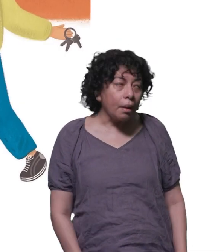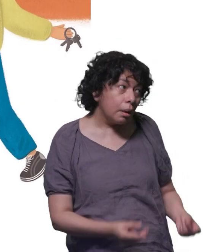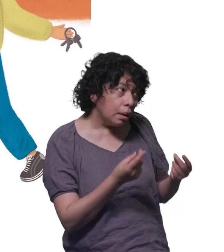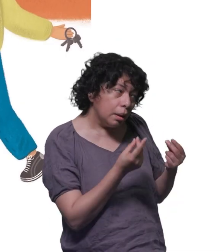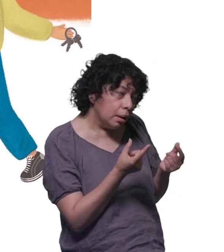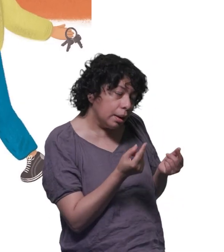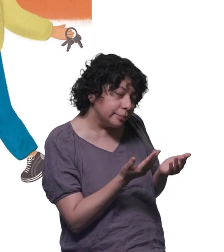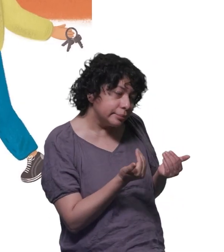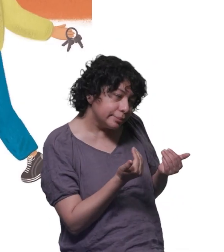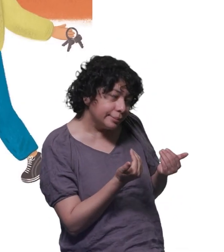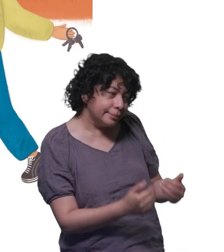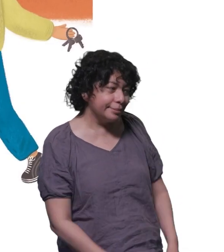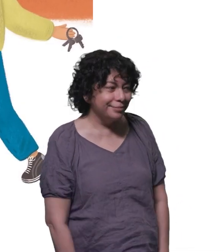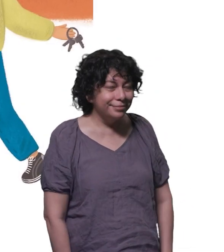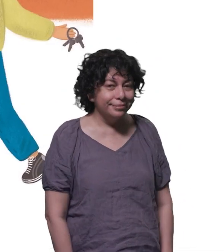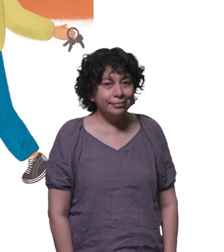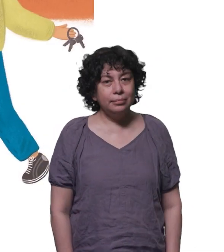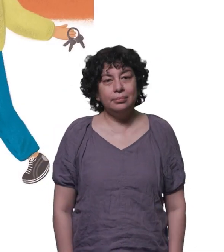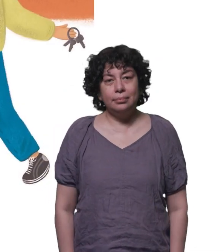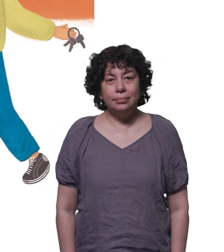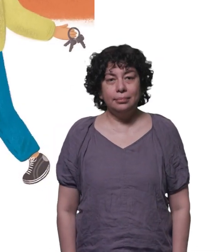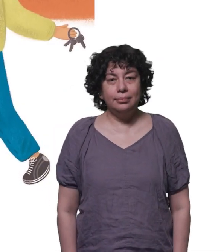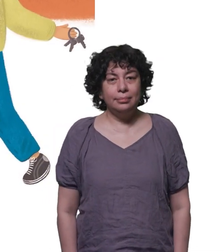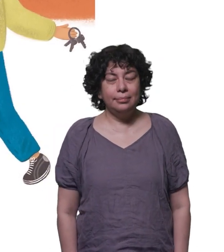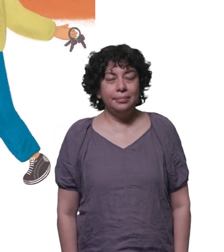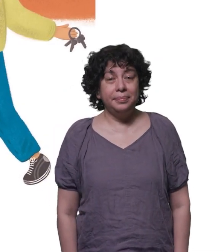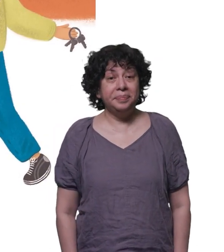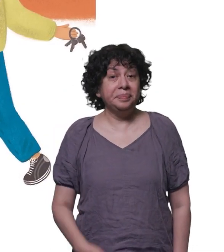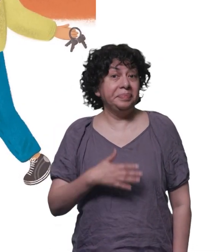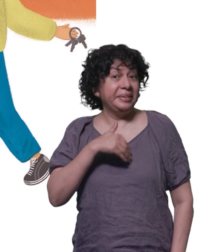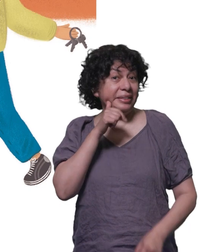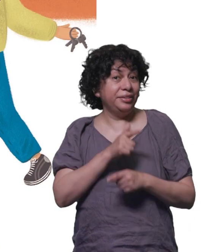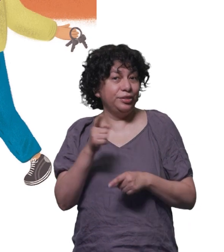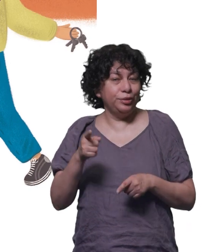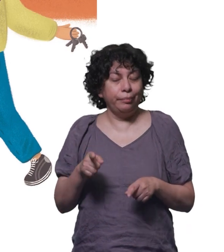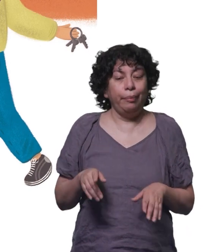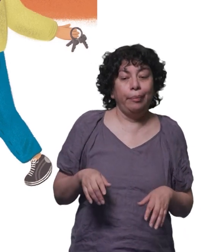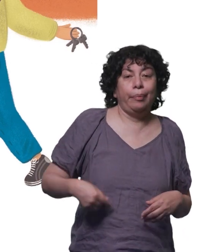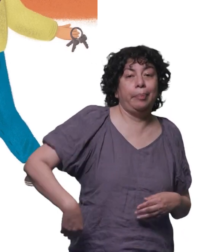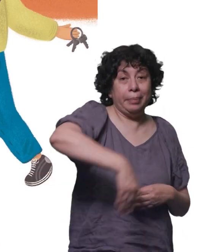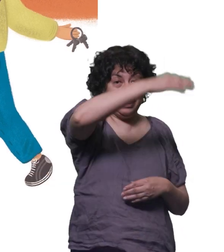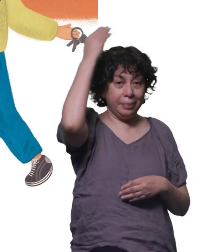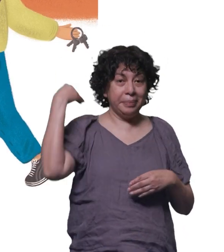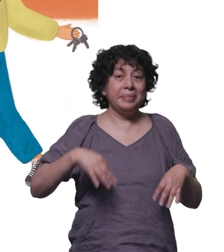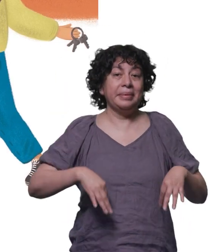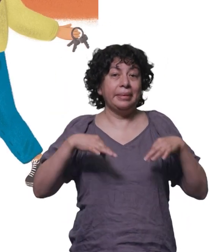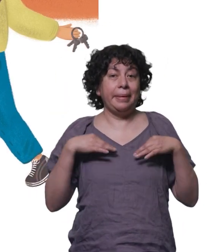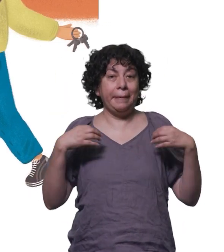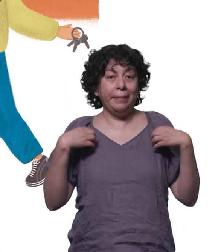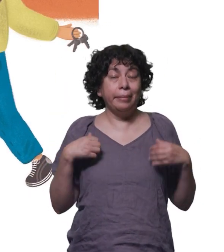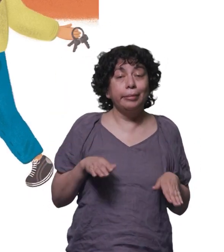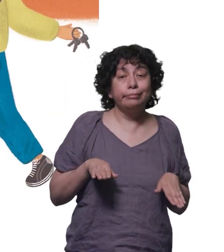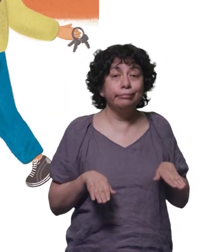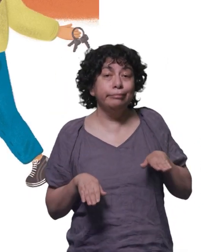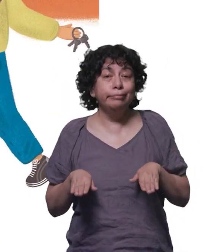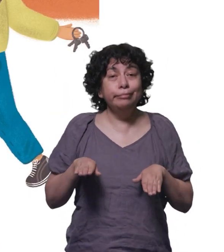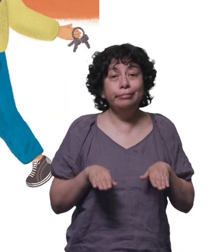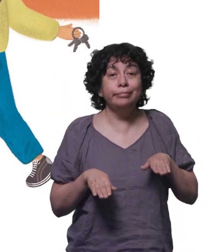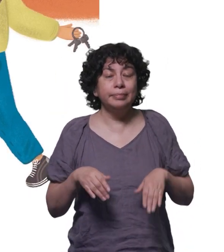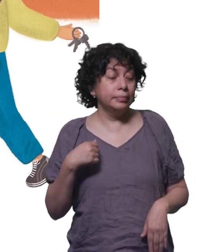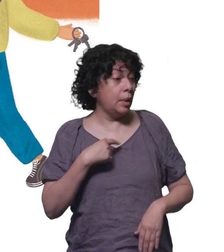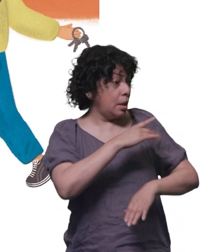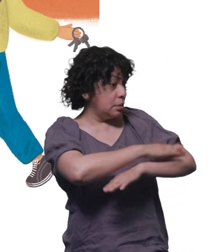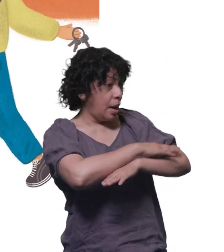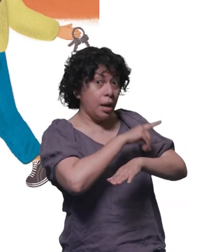Hurry up, slowpoke, Melanie teases. She waddles out the door with her blanket and backpack, and